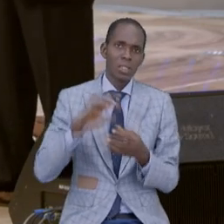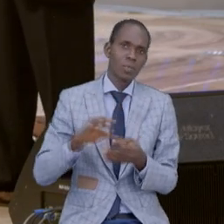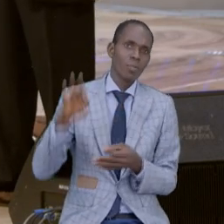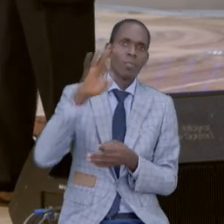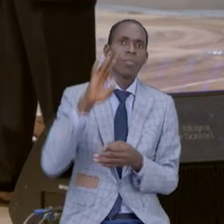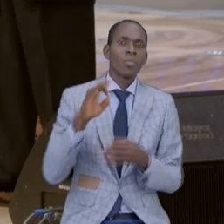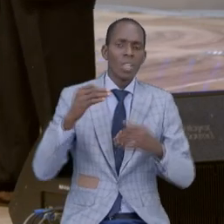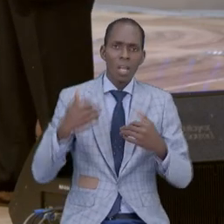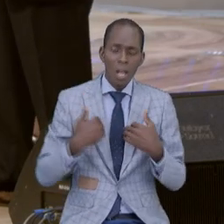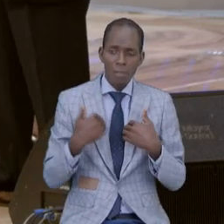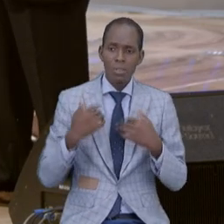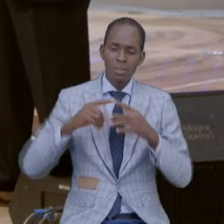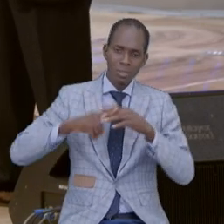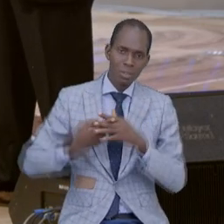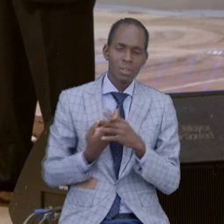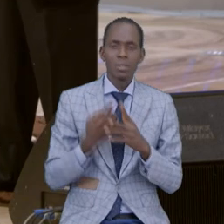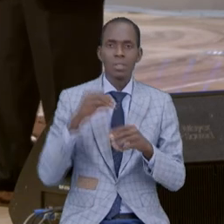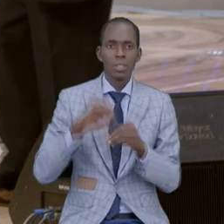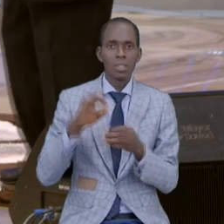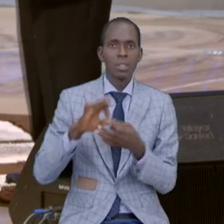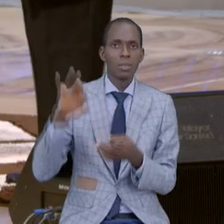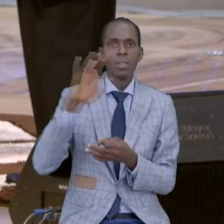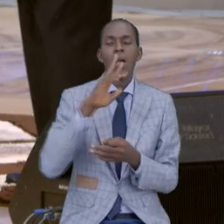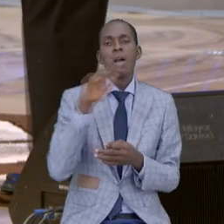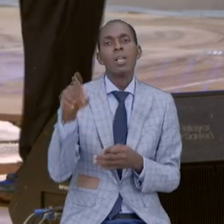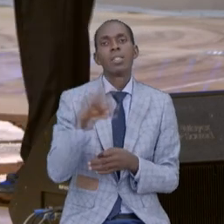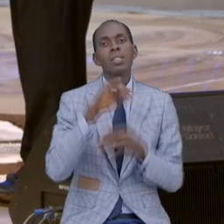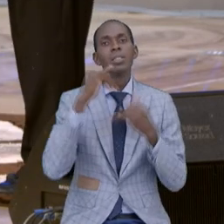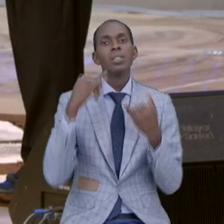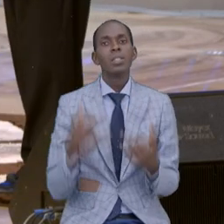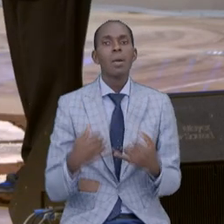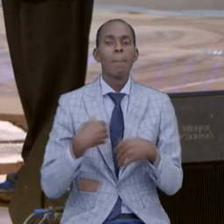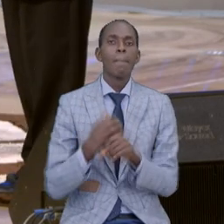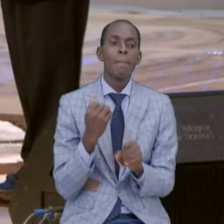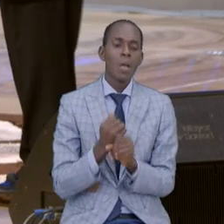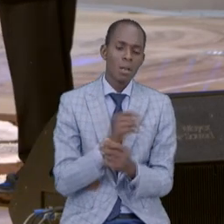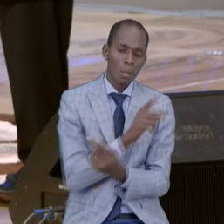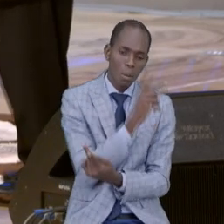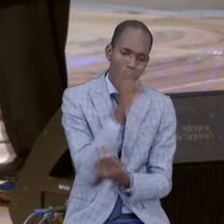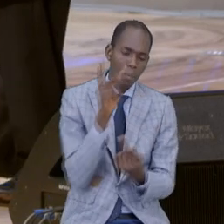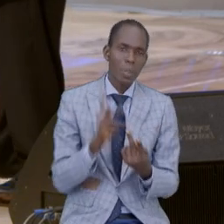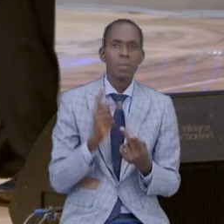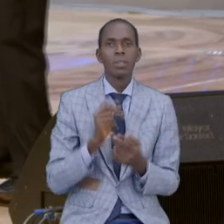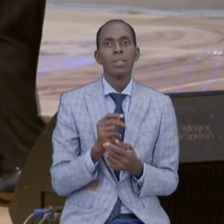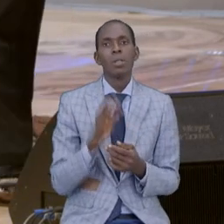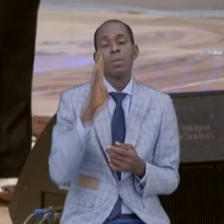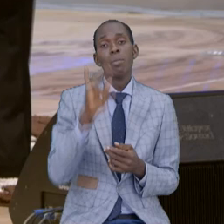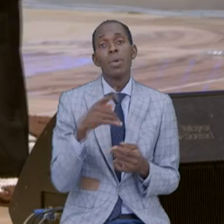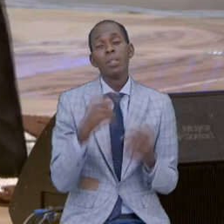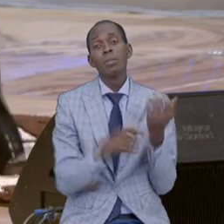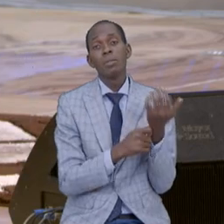having begun in the spirit. Are ye now made perfect by the